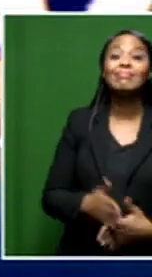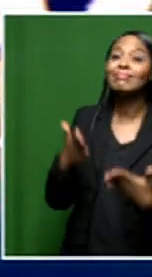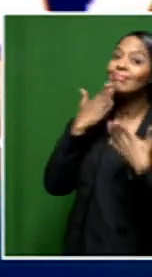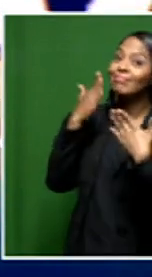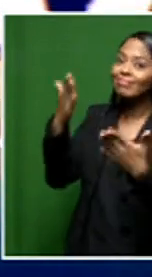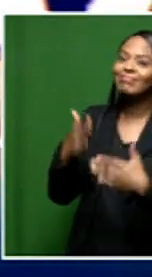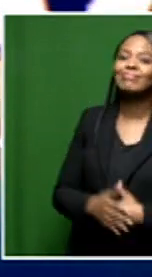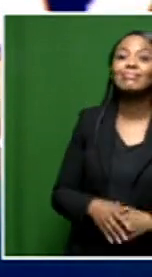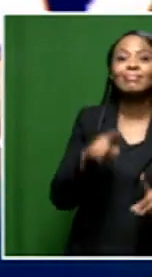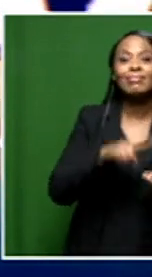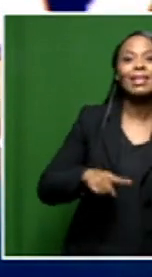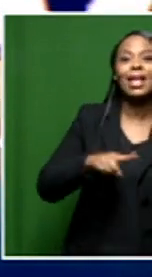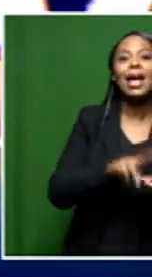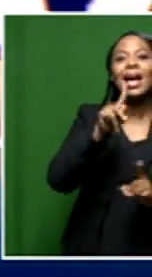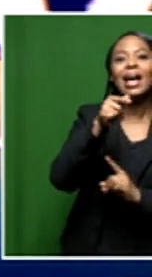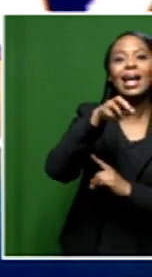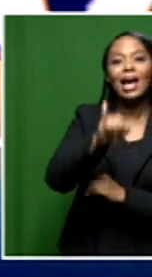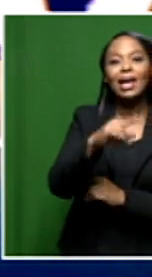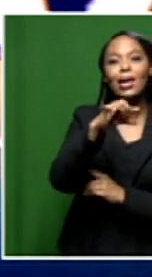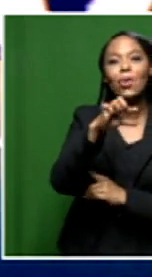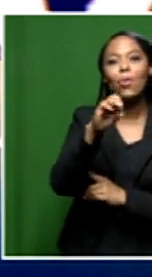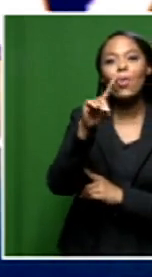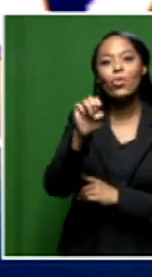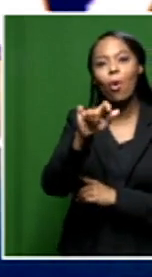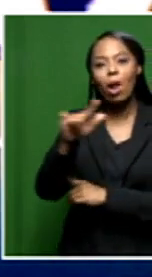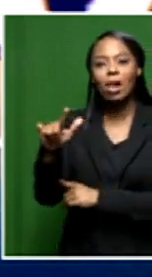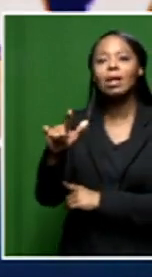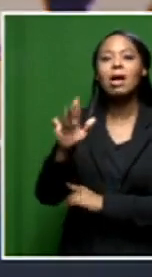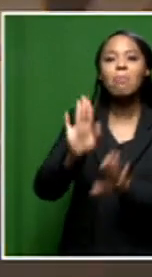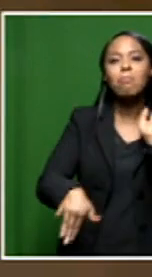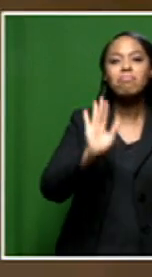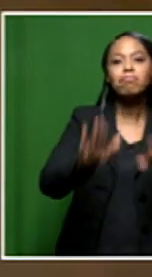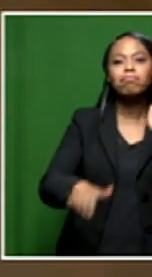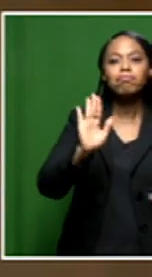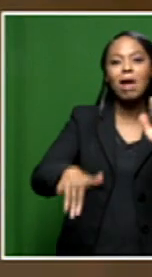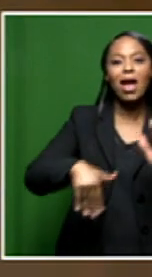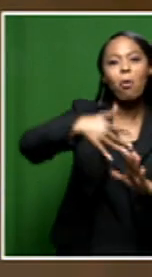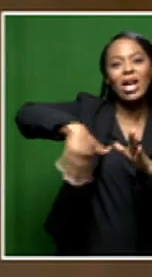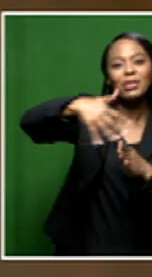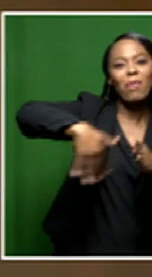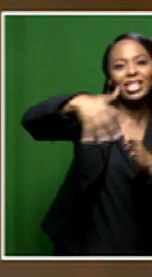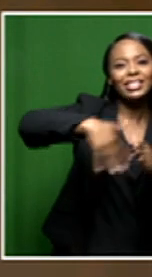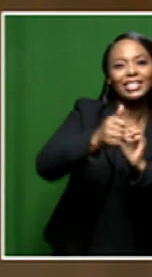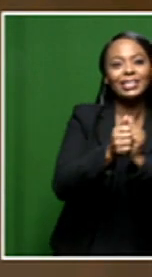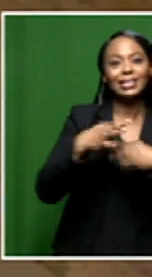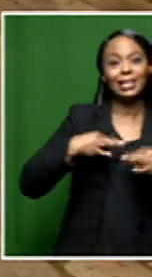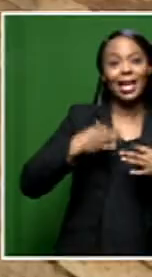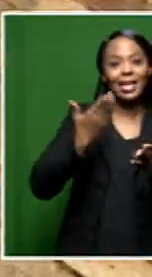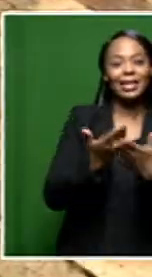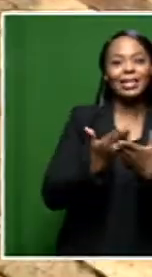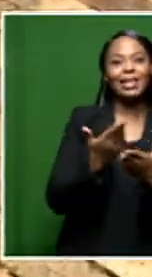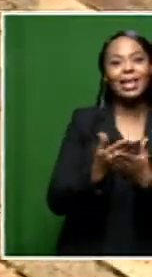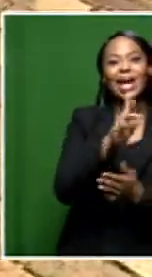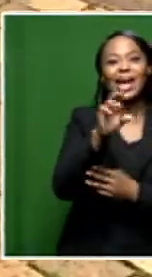was, Kai Goodall, and he's been speaking to us about the pedal and spin foot crank washing machine, which has bagged the RS